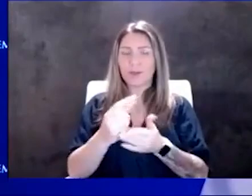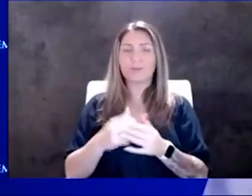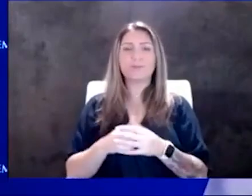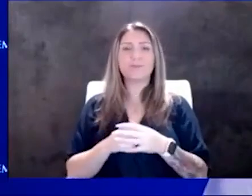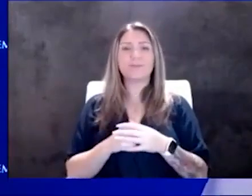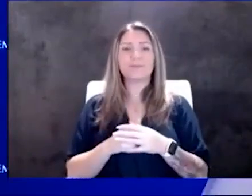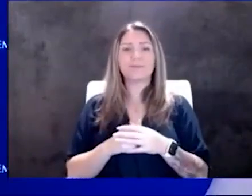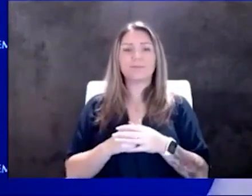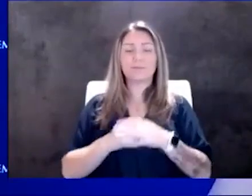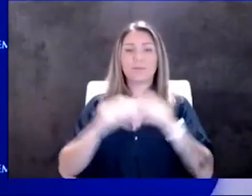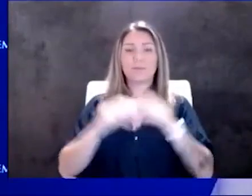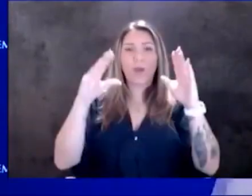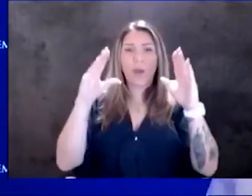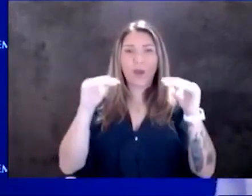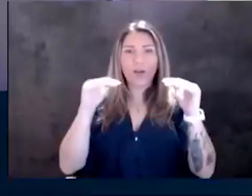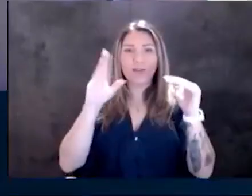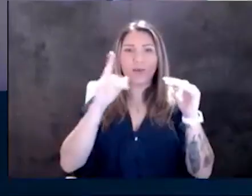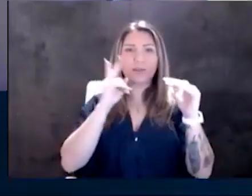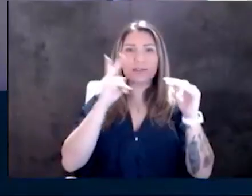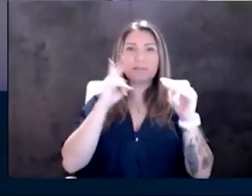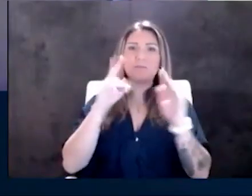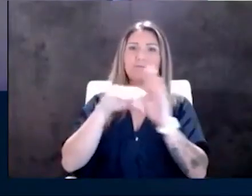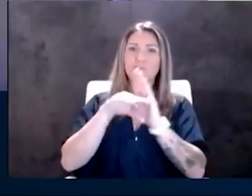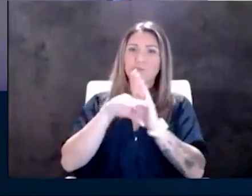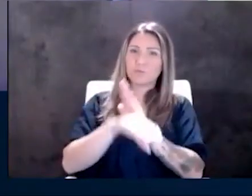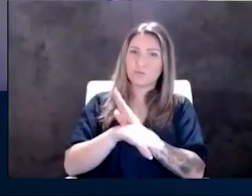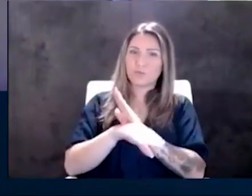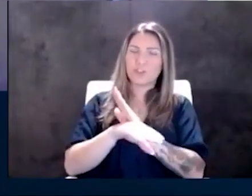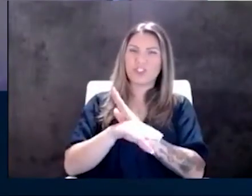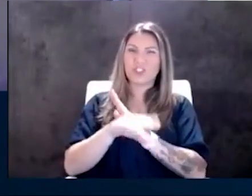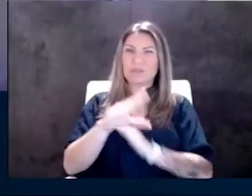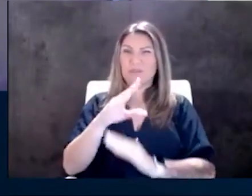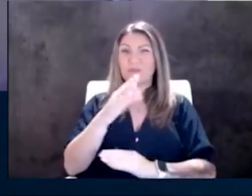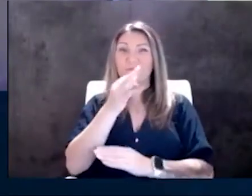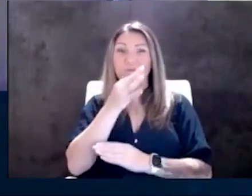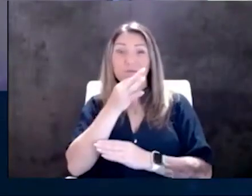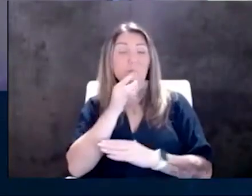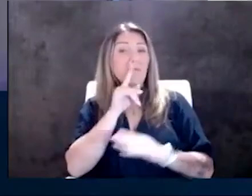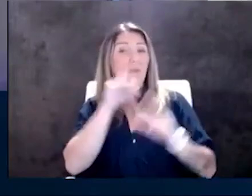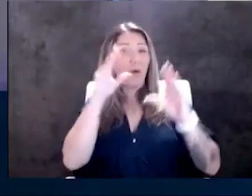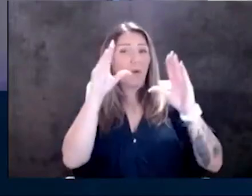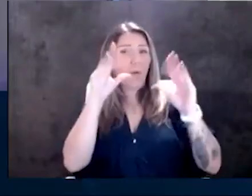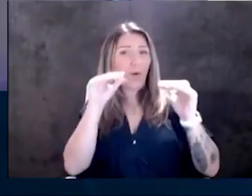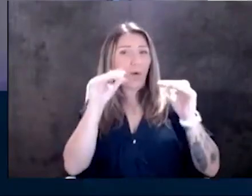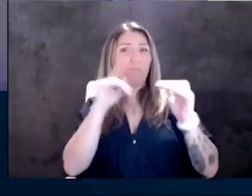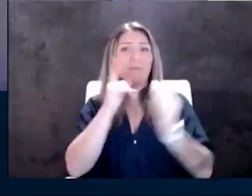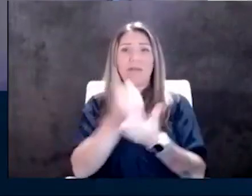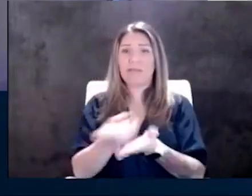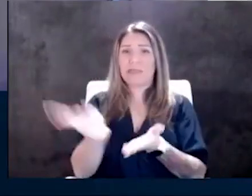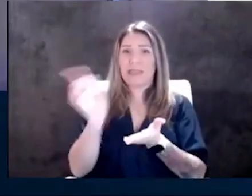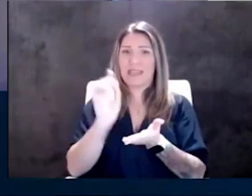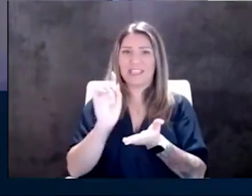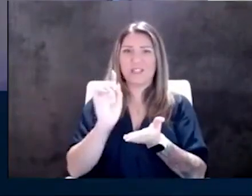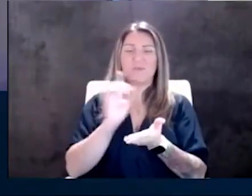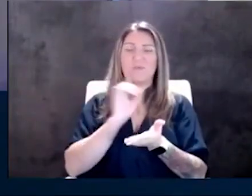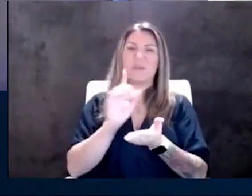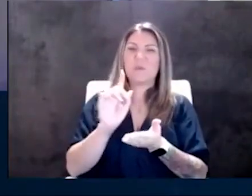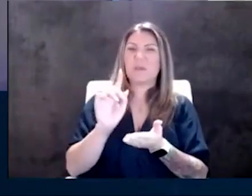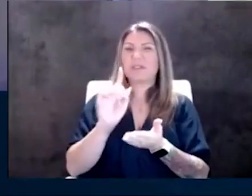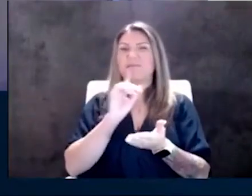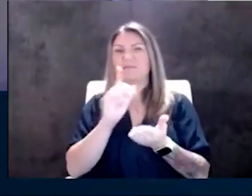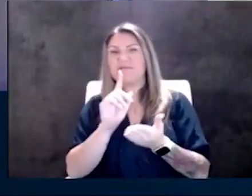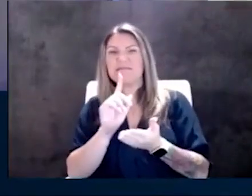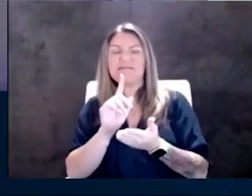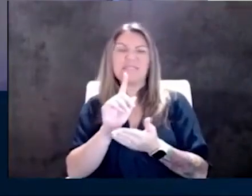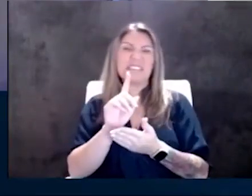Hopefully we will see a downtrend soon. I hope so. They have been stable because last week we're in the teens, This week we're in the low 20s. It's all